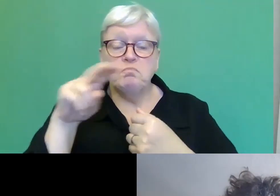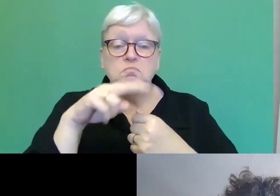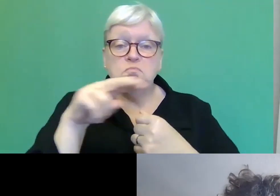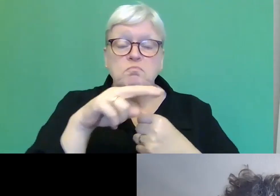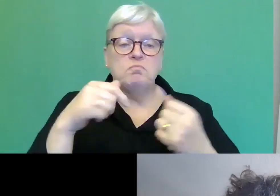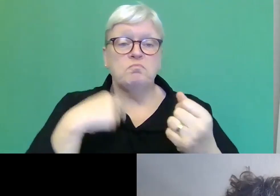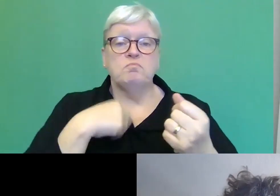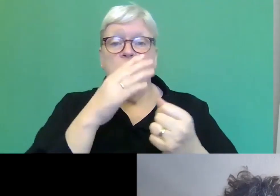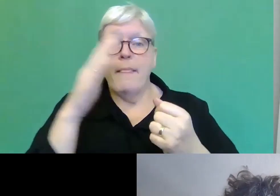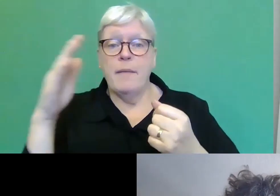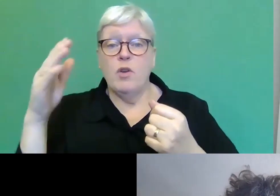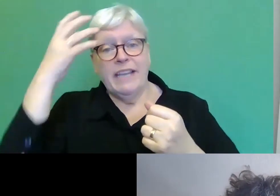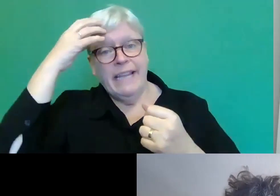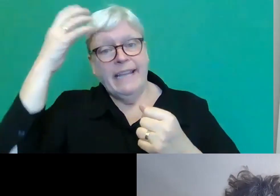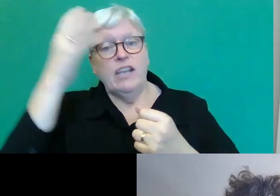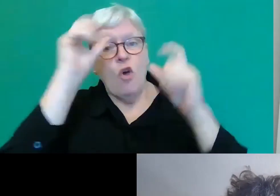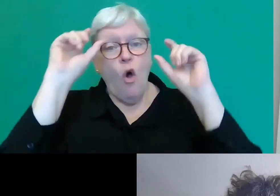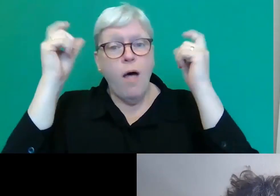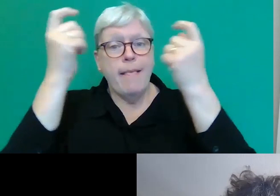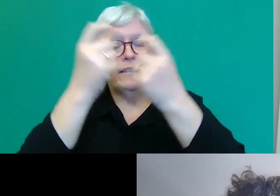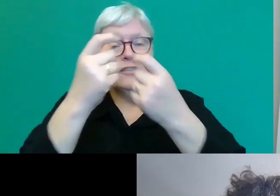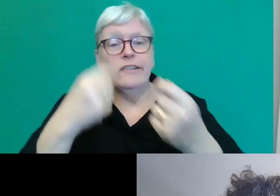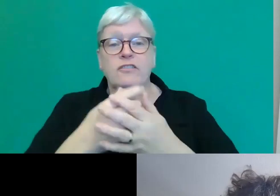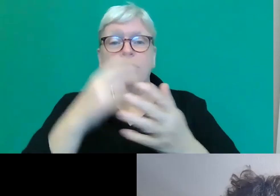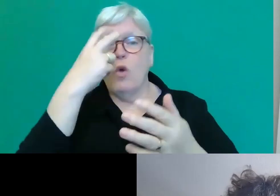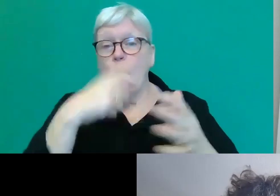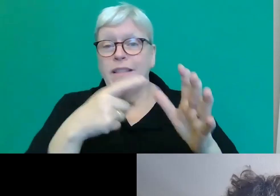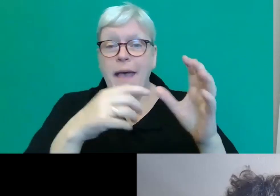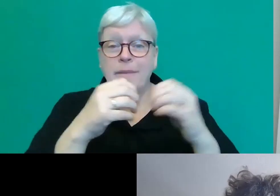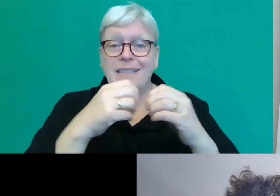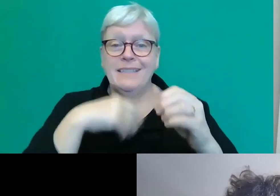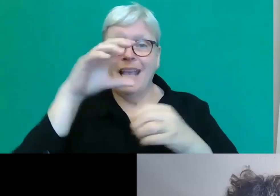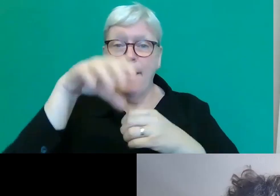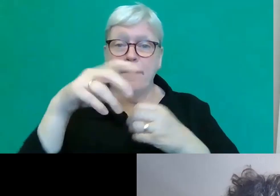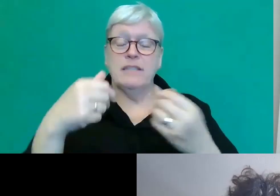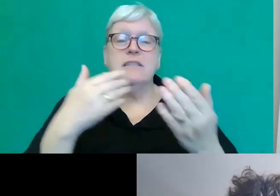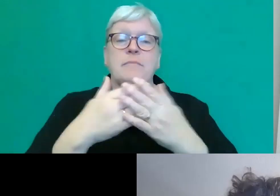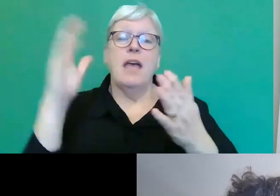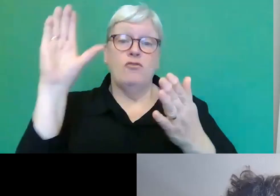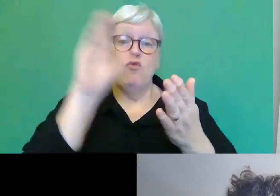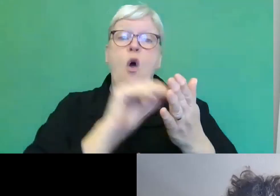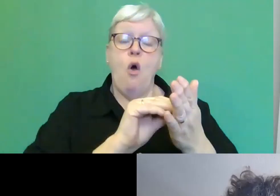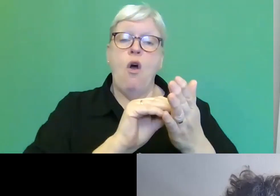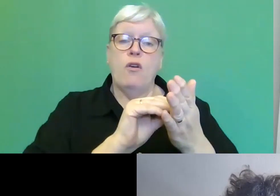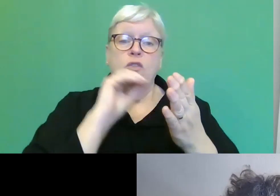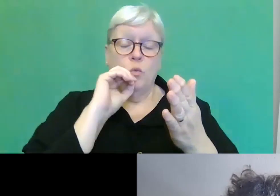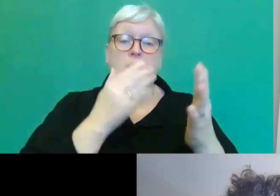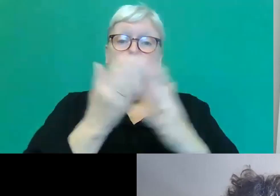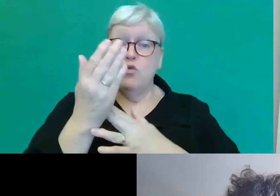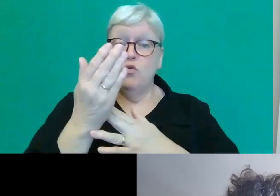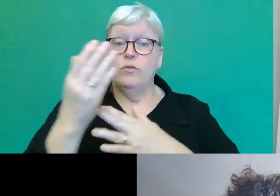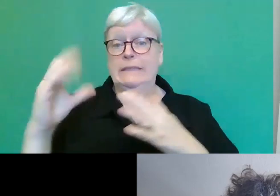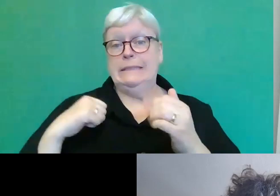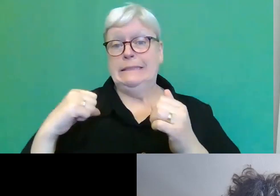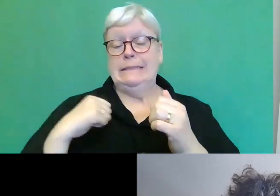King's College and a general wander around the old Aberdeen campus. We recorded our chat and we'll play it all for you in a minute.